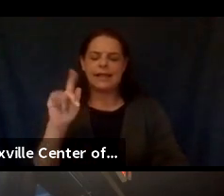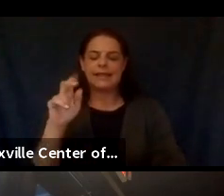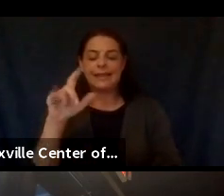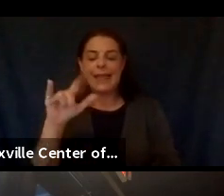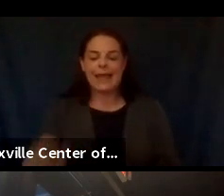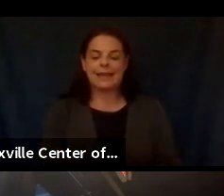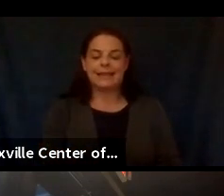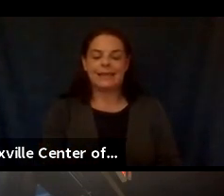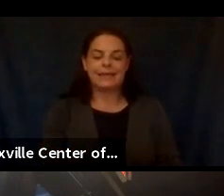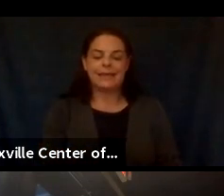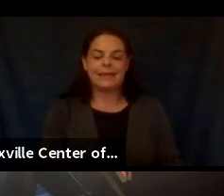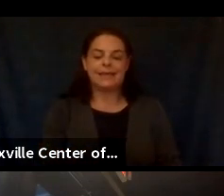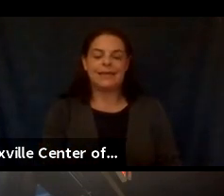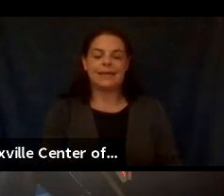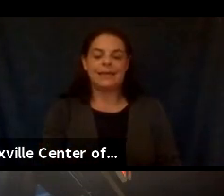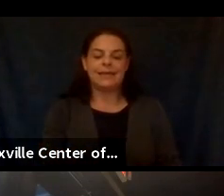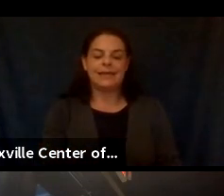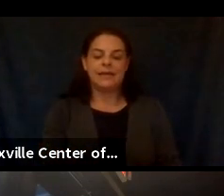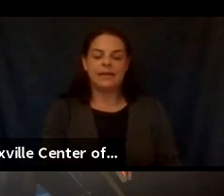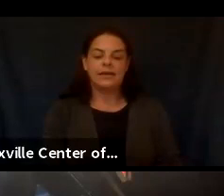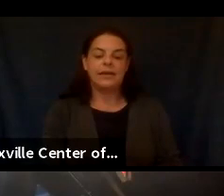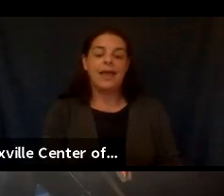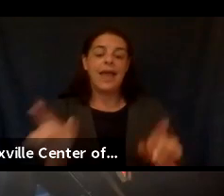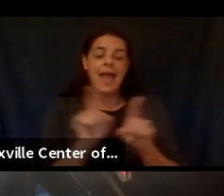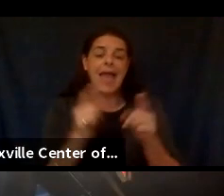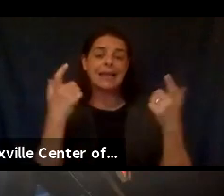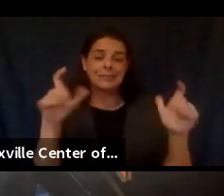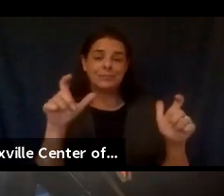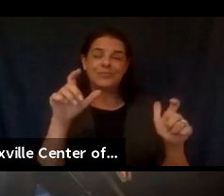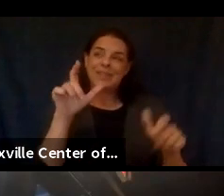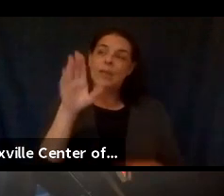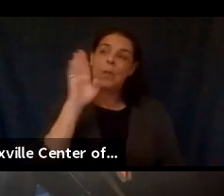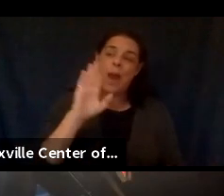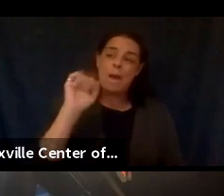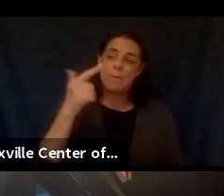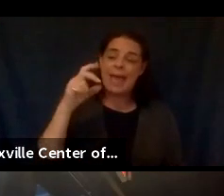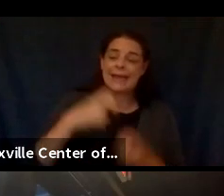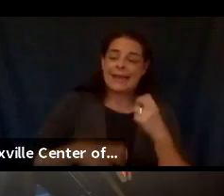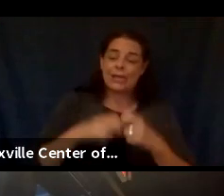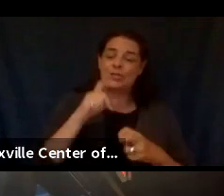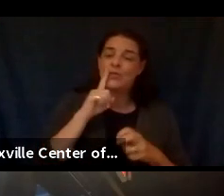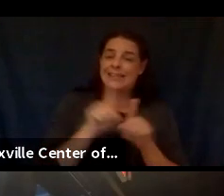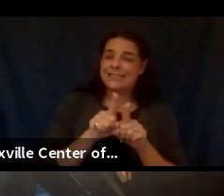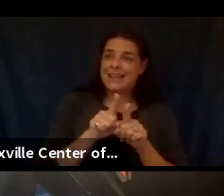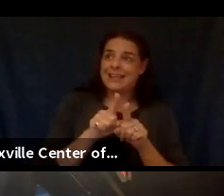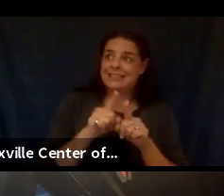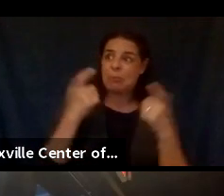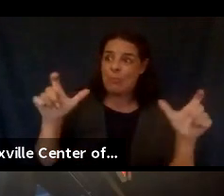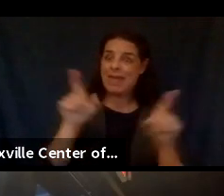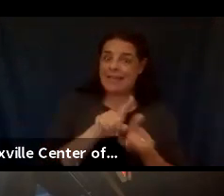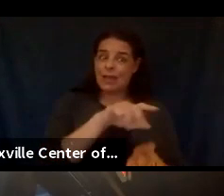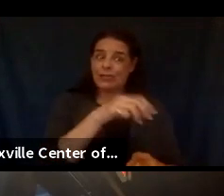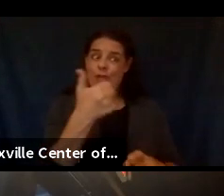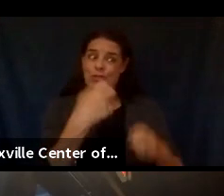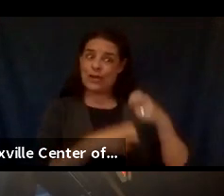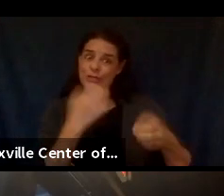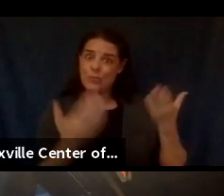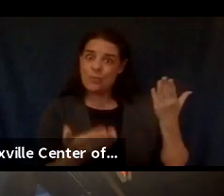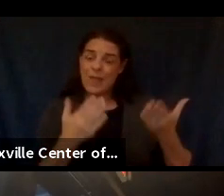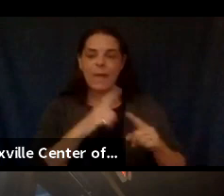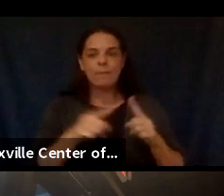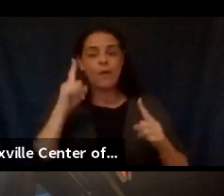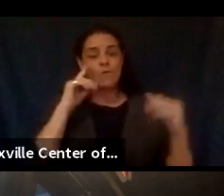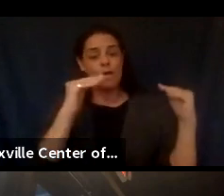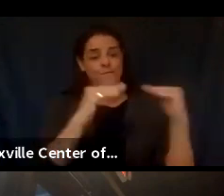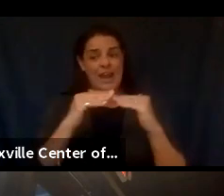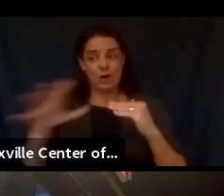much of a potential issue as the others, and that it is in the spirit of fairness. Adding